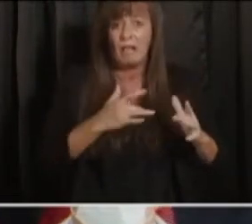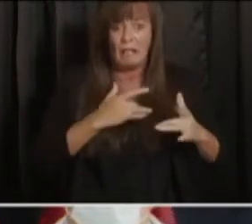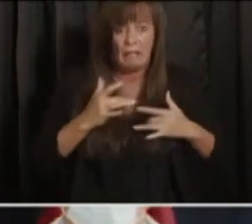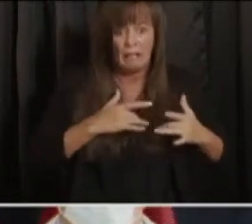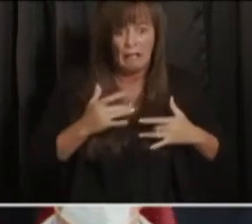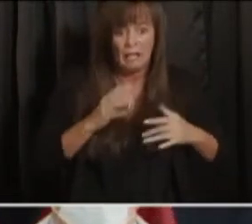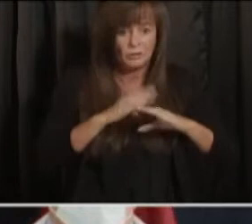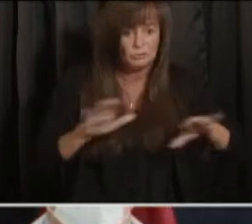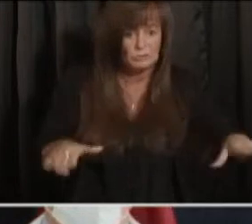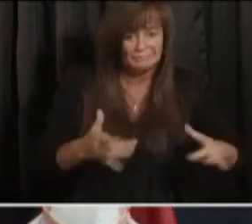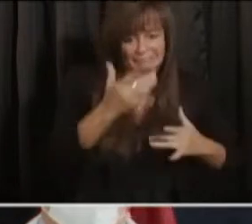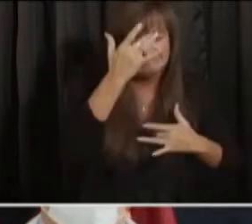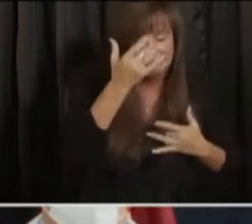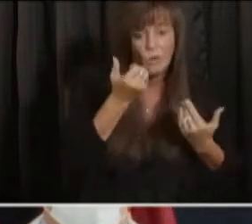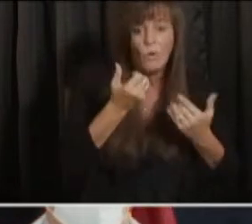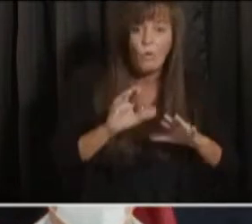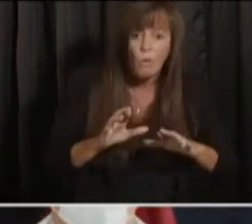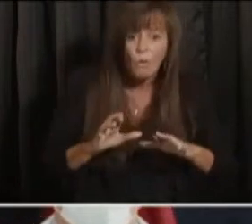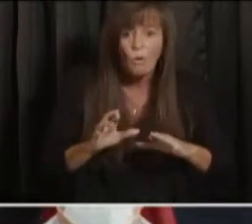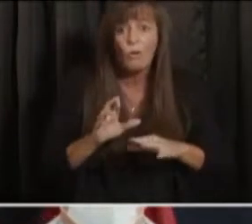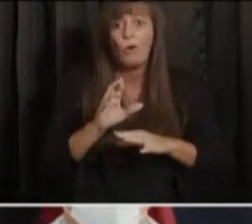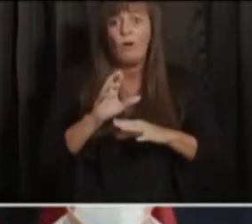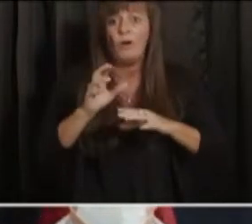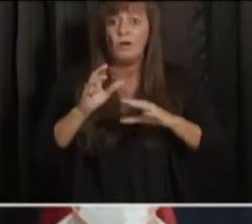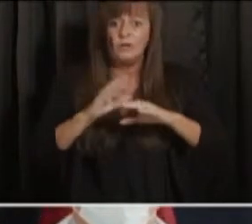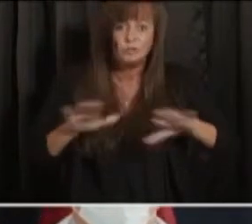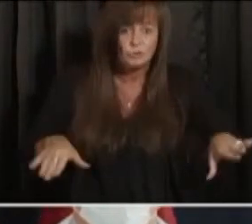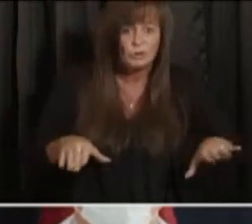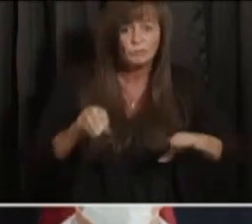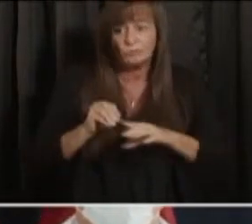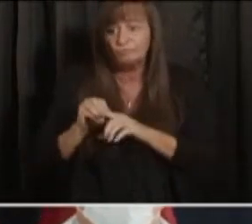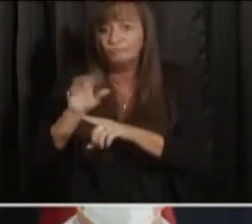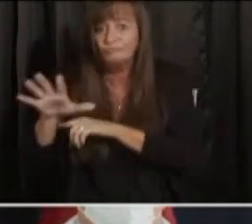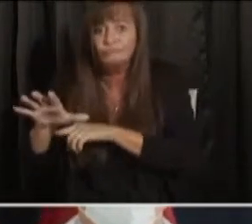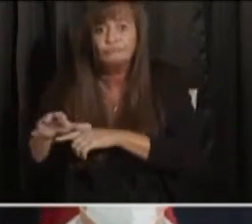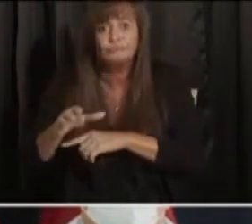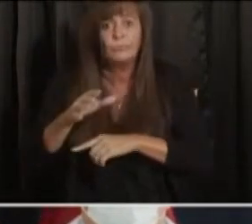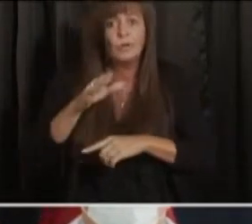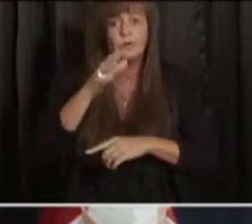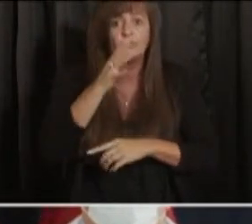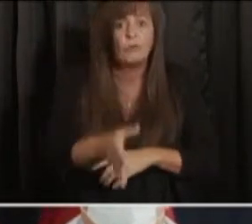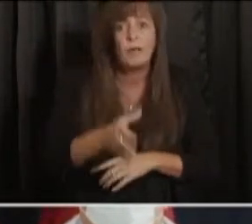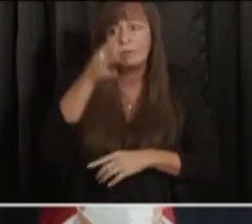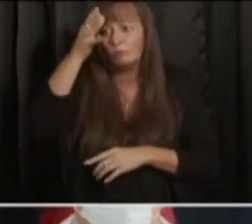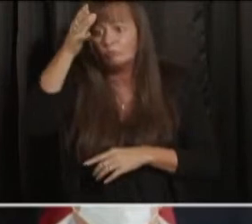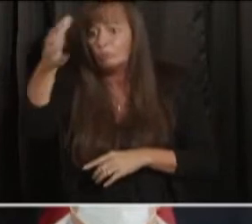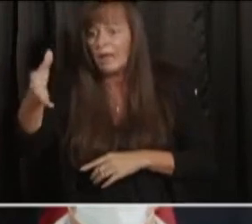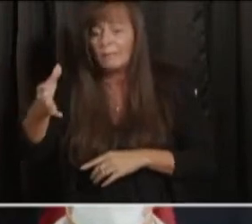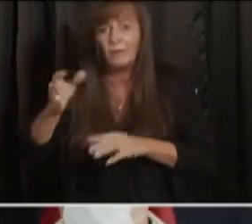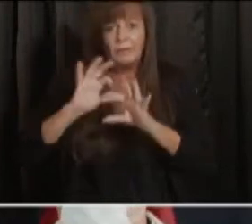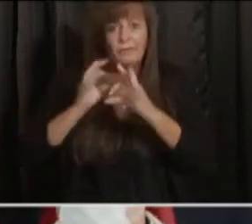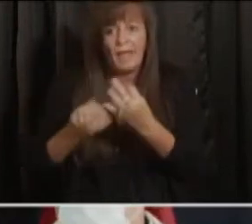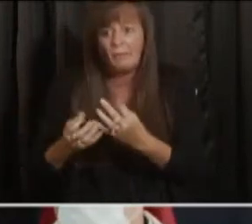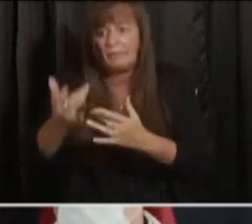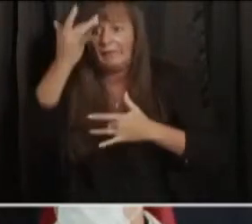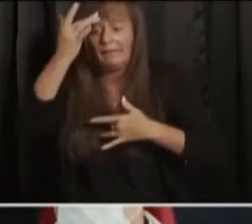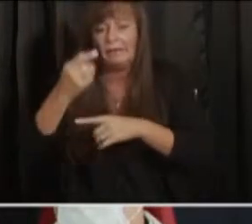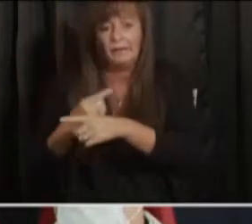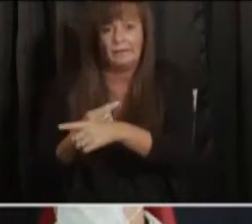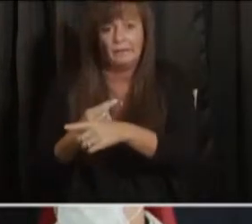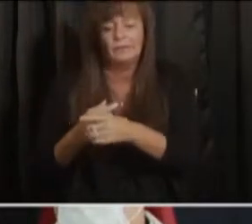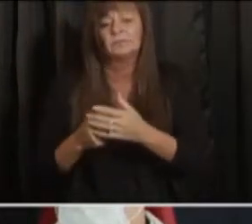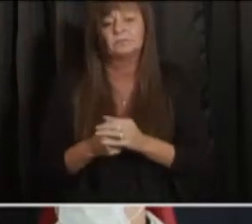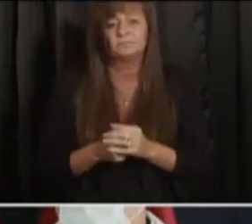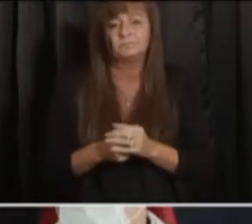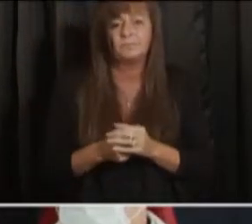getting their grandparents, their aunts and uncles sick during a family dinner or get sick themselves. And just as we